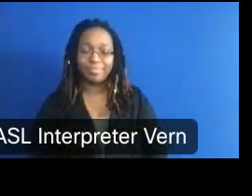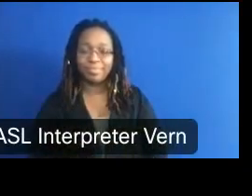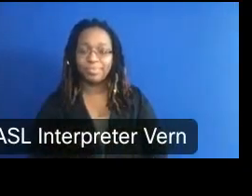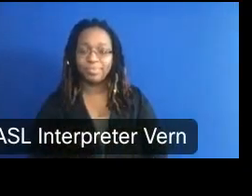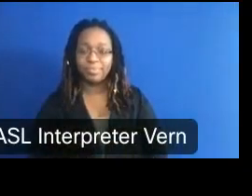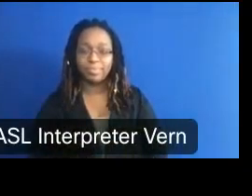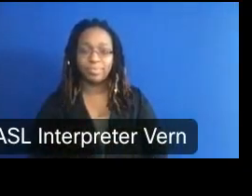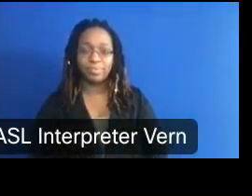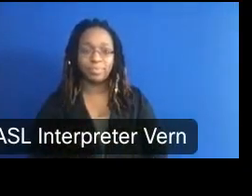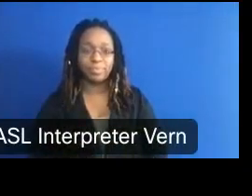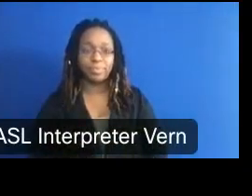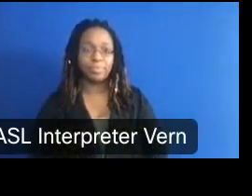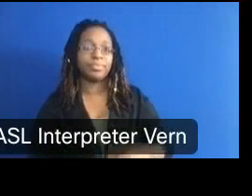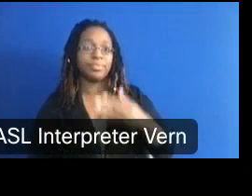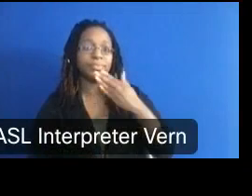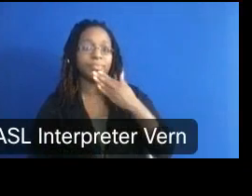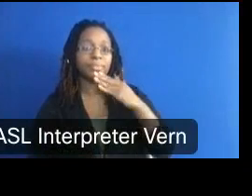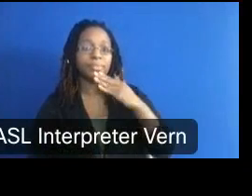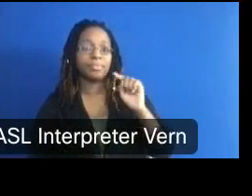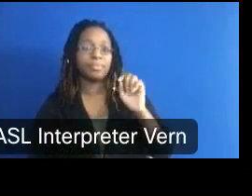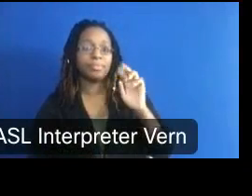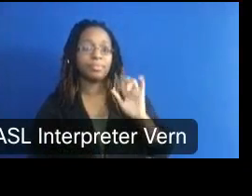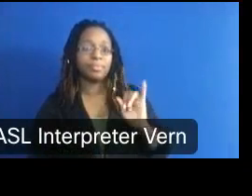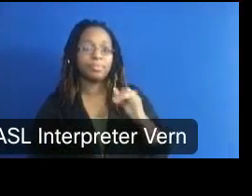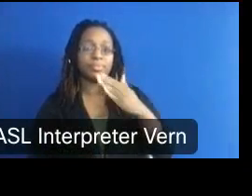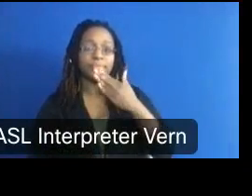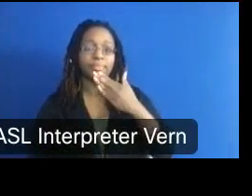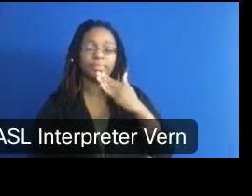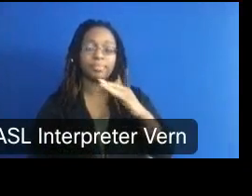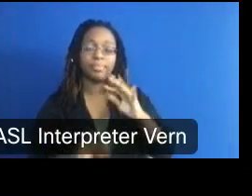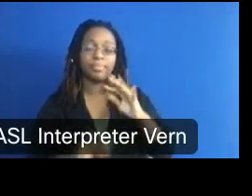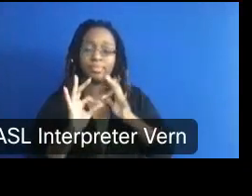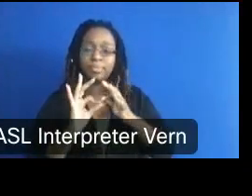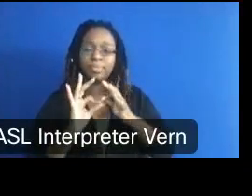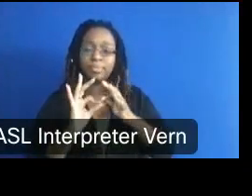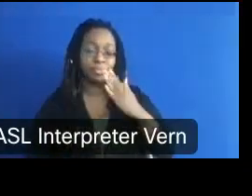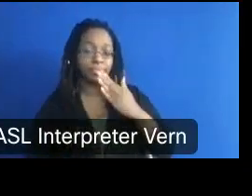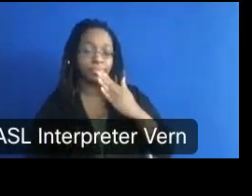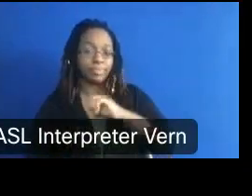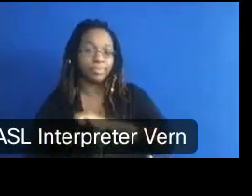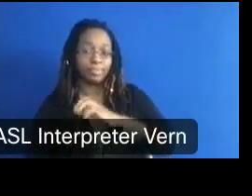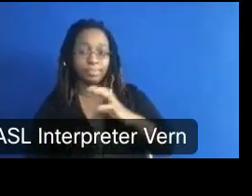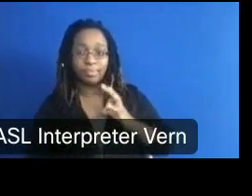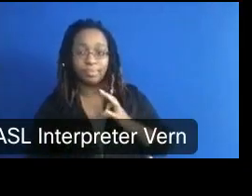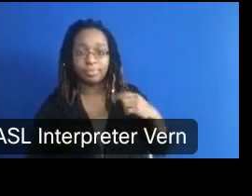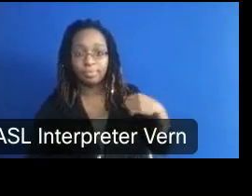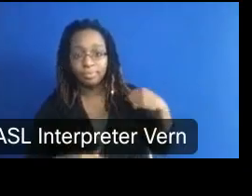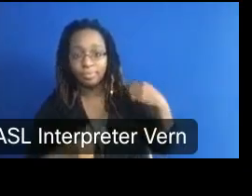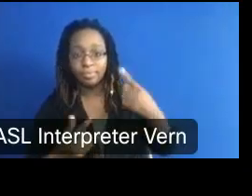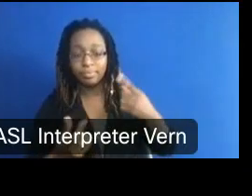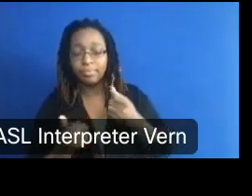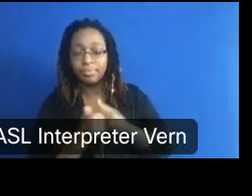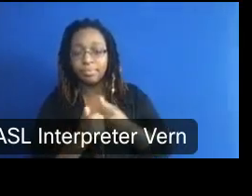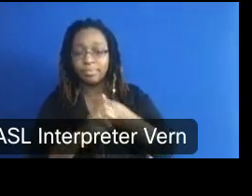Thank you, Tori. Yeah. Thank you to our interpreters. Thank you to staff who have supported this webinar. And thank you to everyone